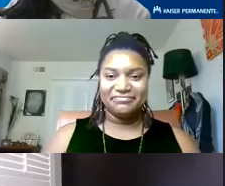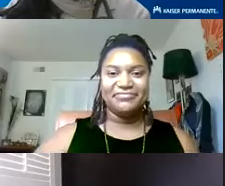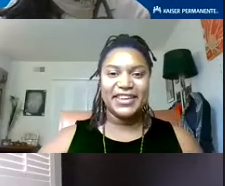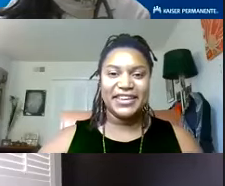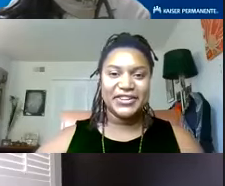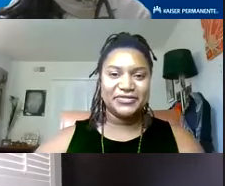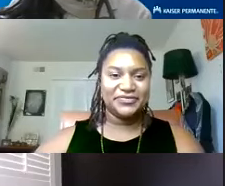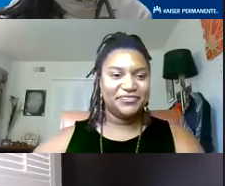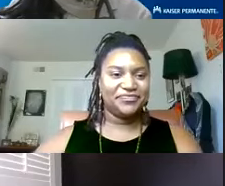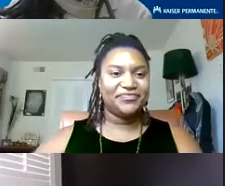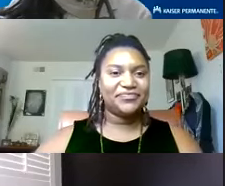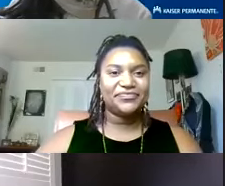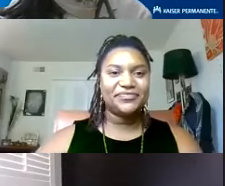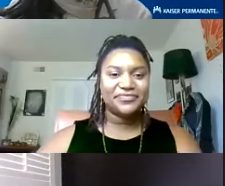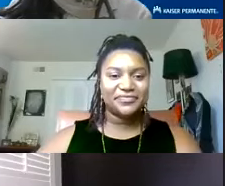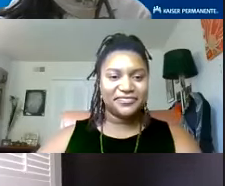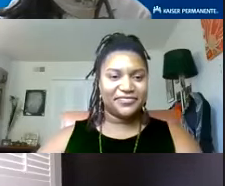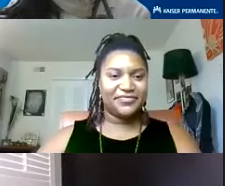Thank you.